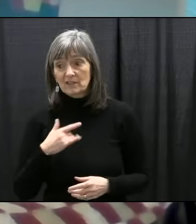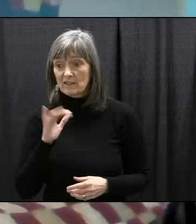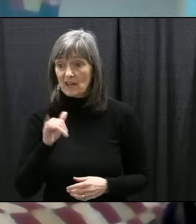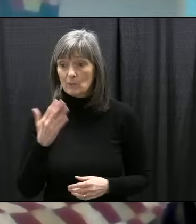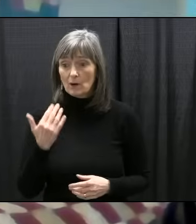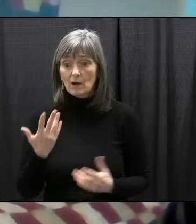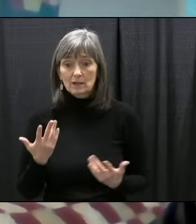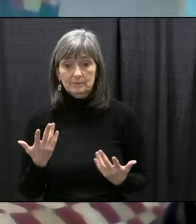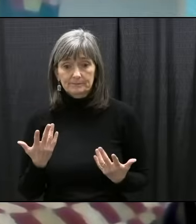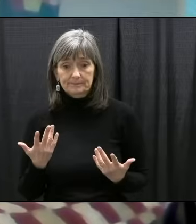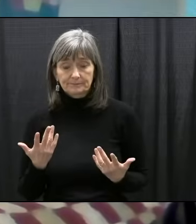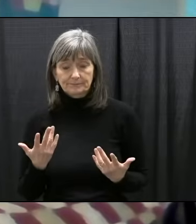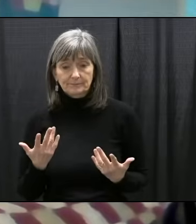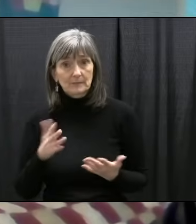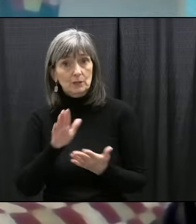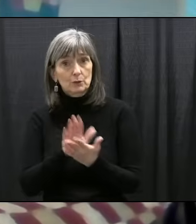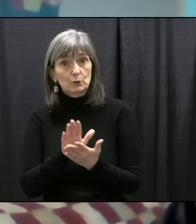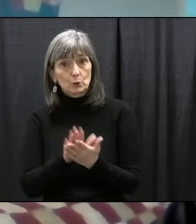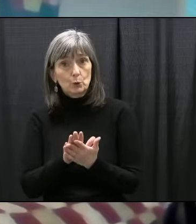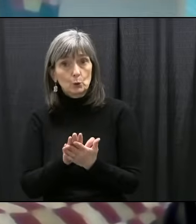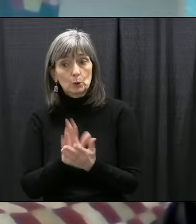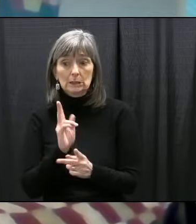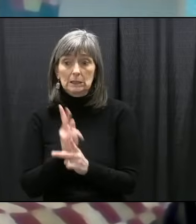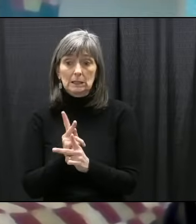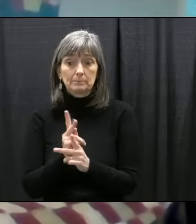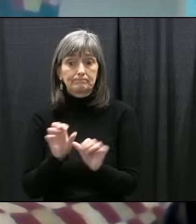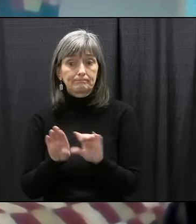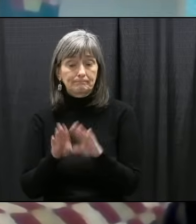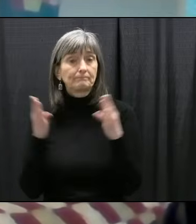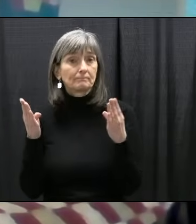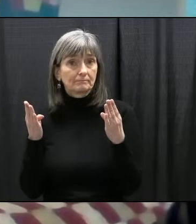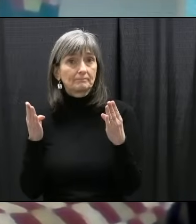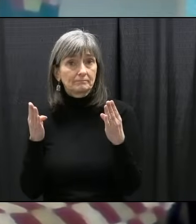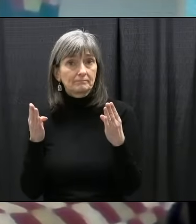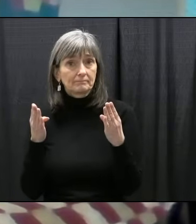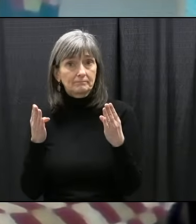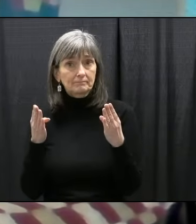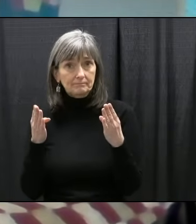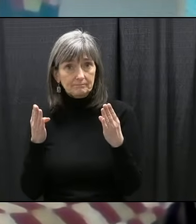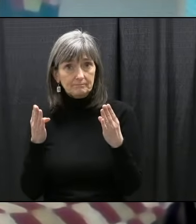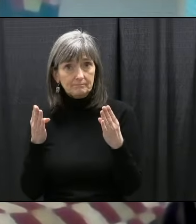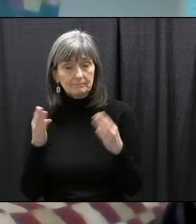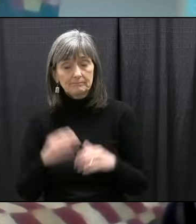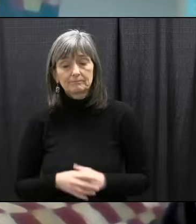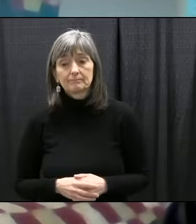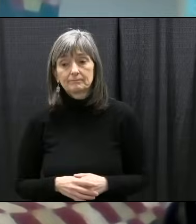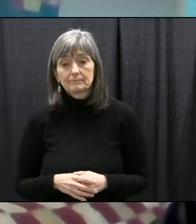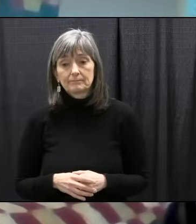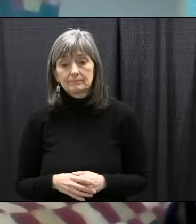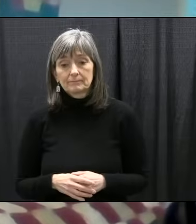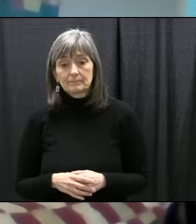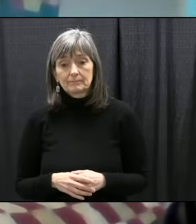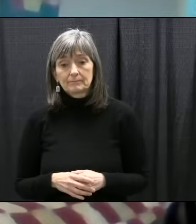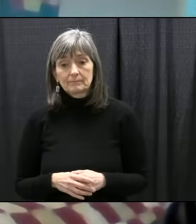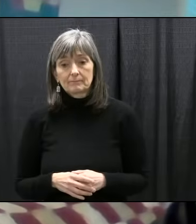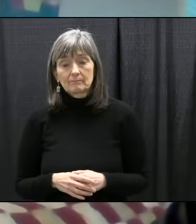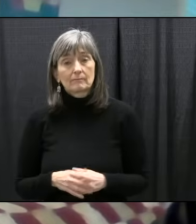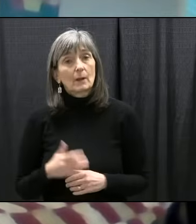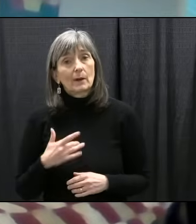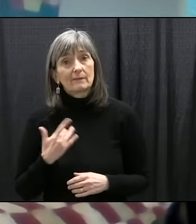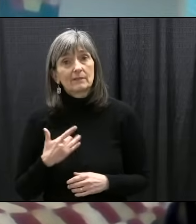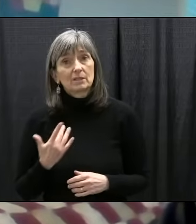that our schools have fared a little bit better up to now. So I